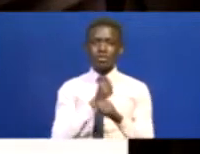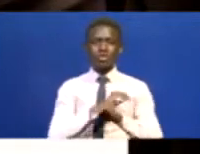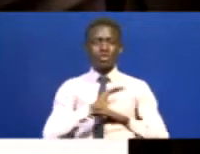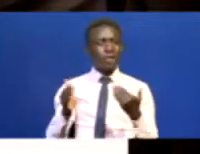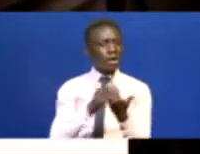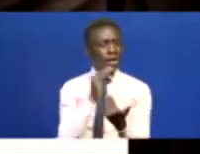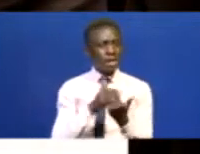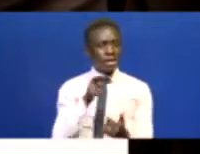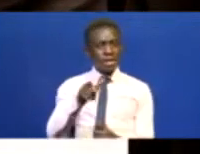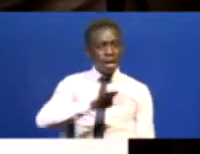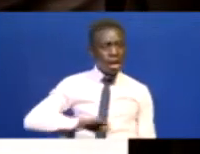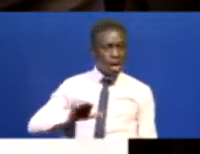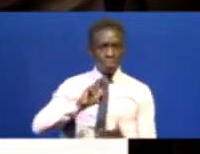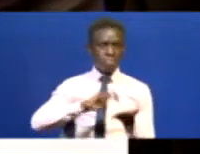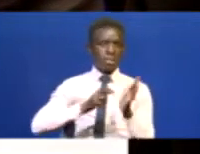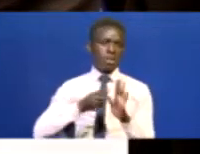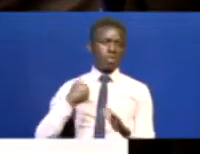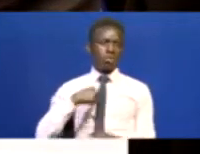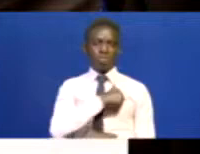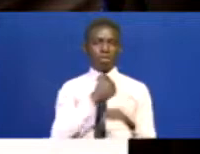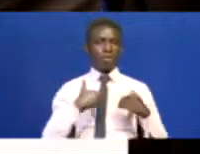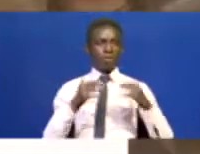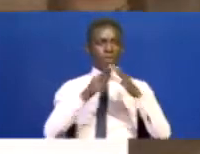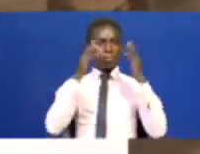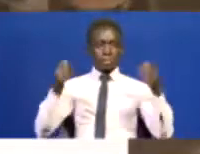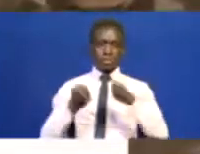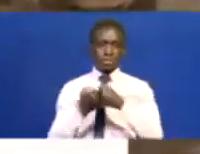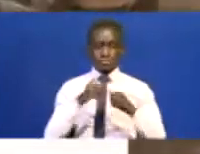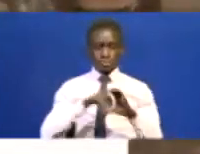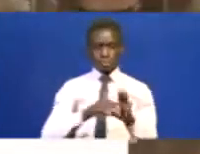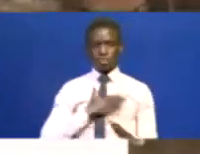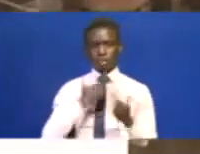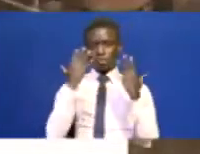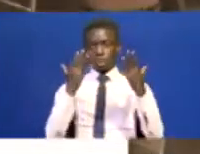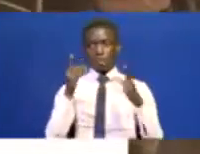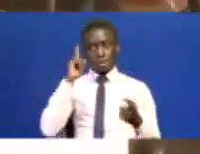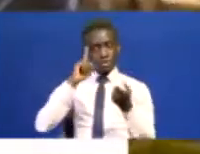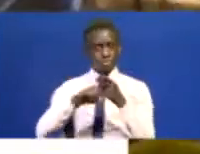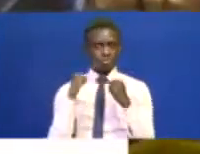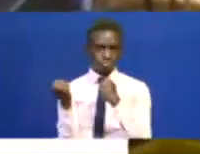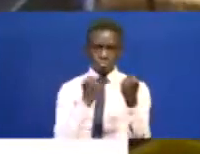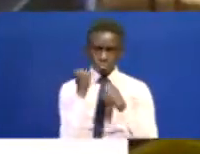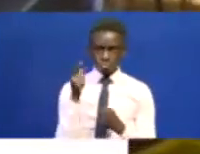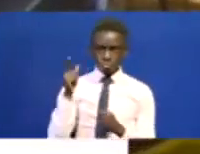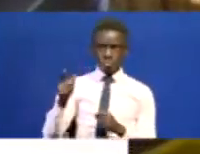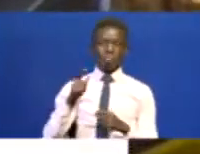area, we have a major challenge on our hands. To strengthen the livestock value chain,